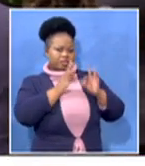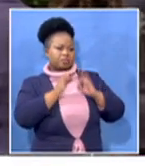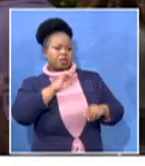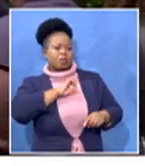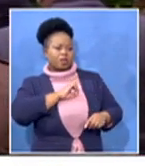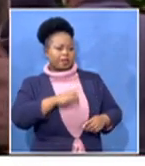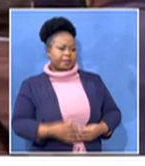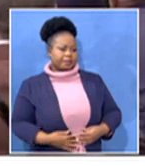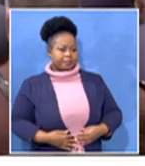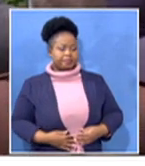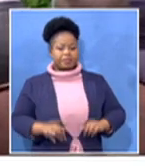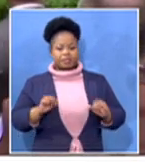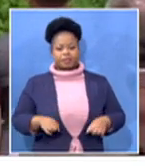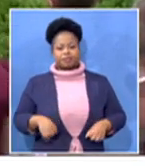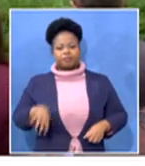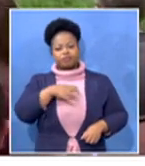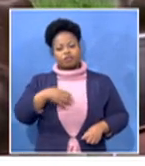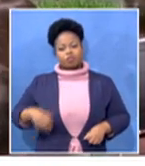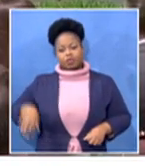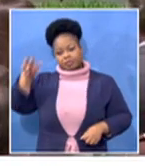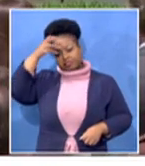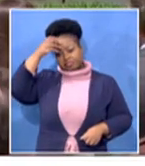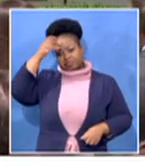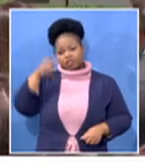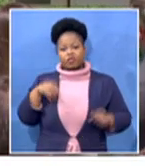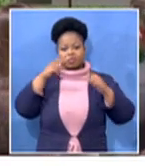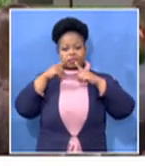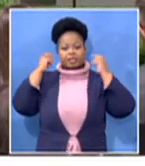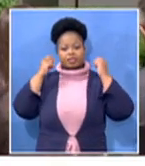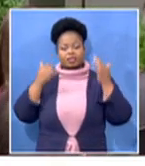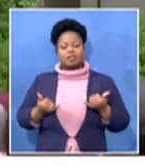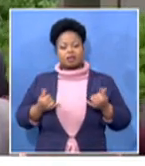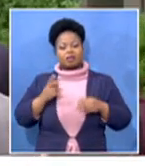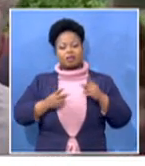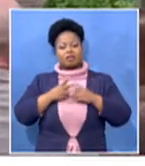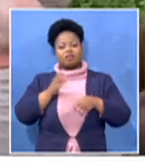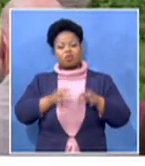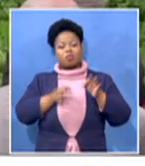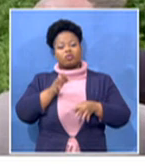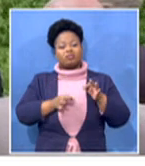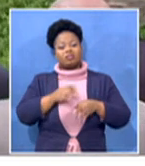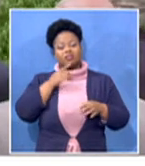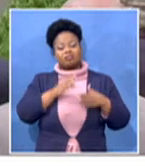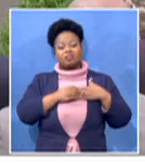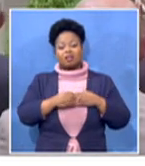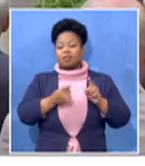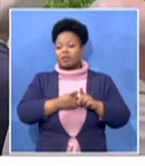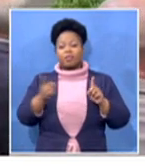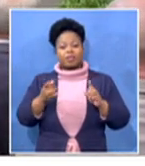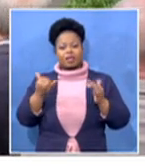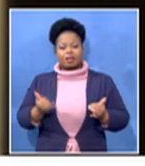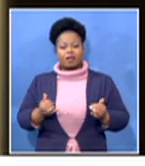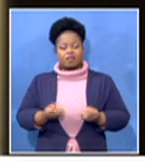the message from President Donald Trump on wearing of masks has muddied the waters and politicized the guidance, the sheer breadth